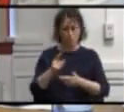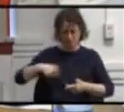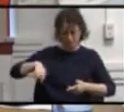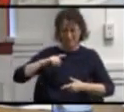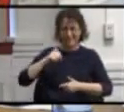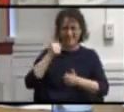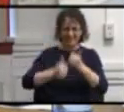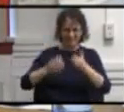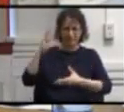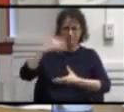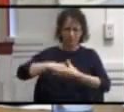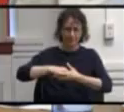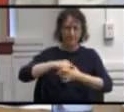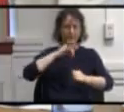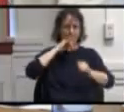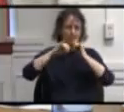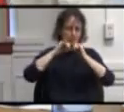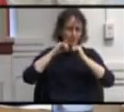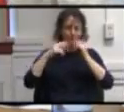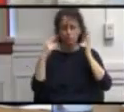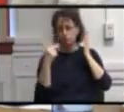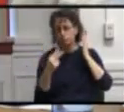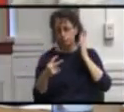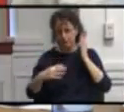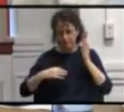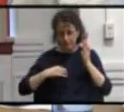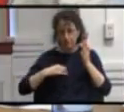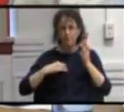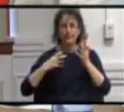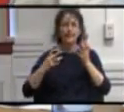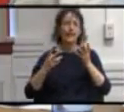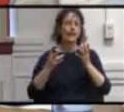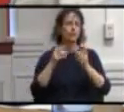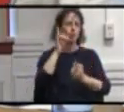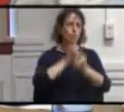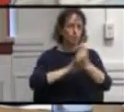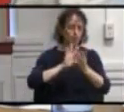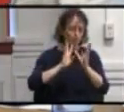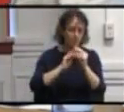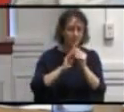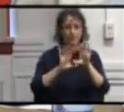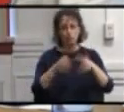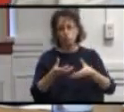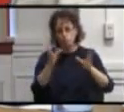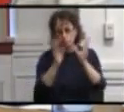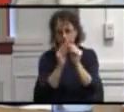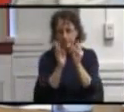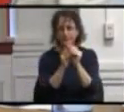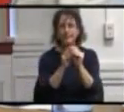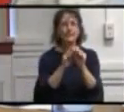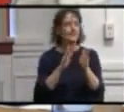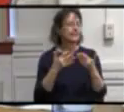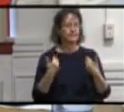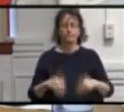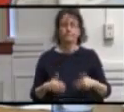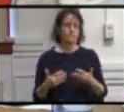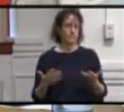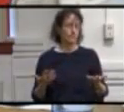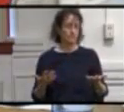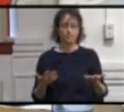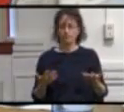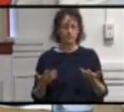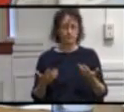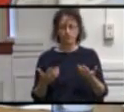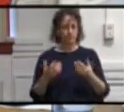doing interviews, reviewing applications, meeting with candidates, and meeting with the rest of the select board